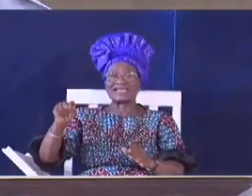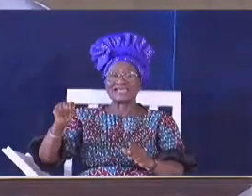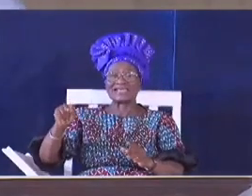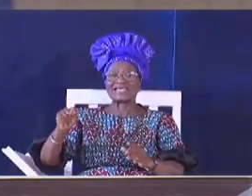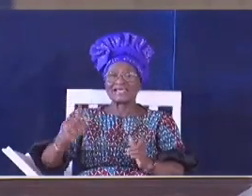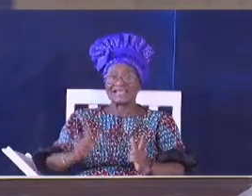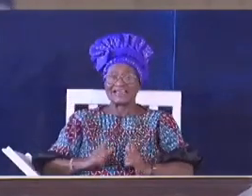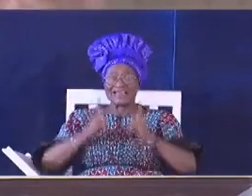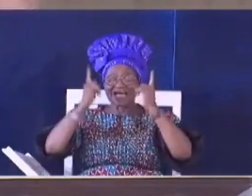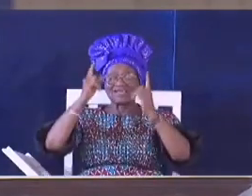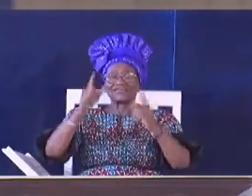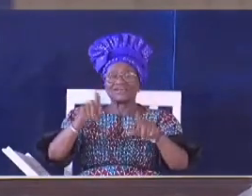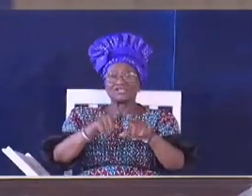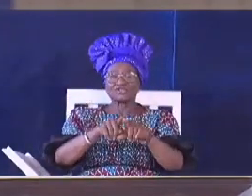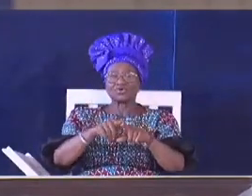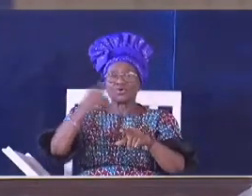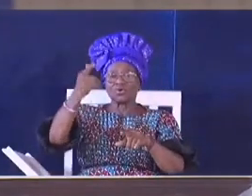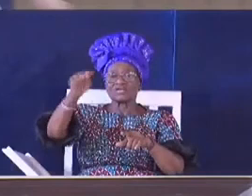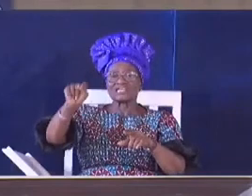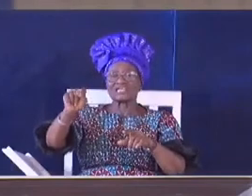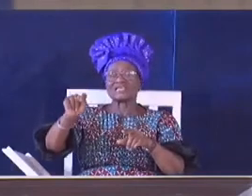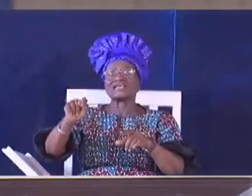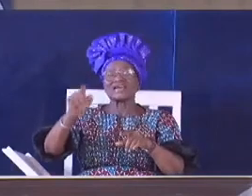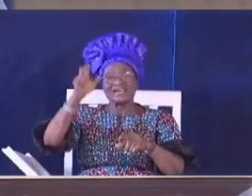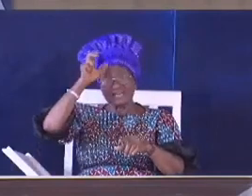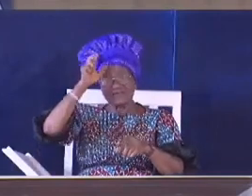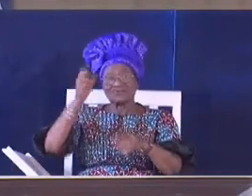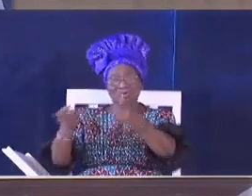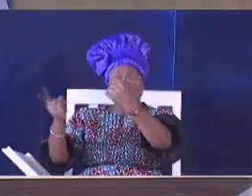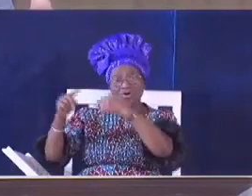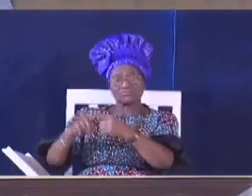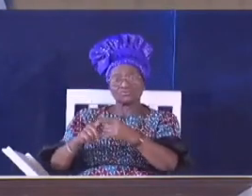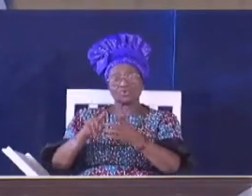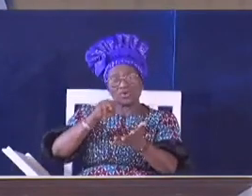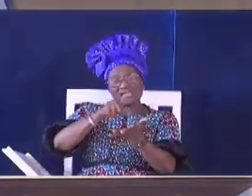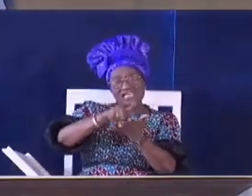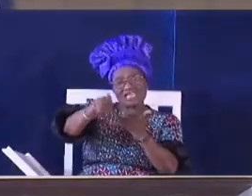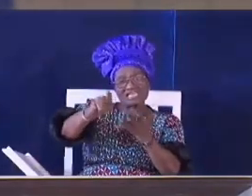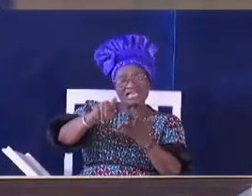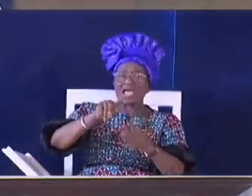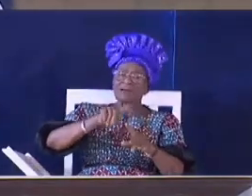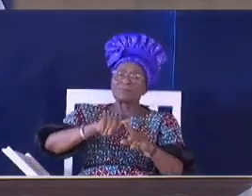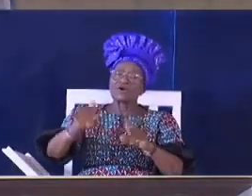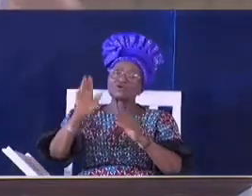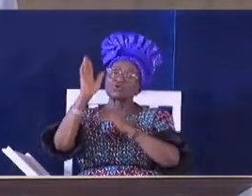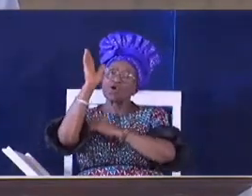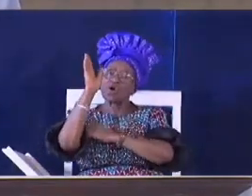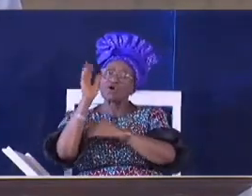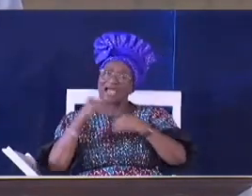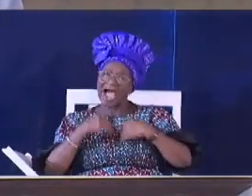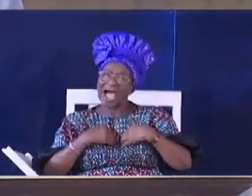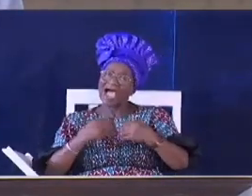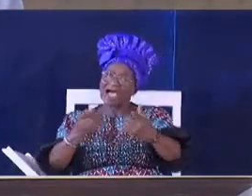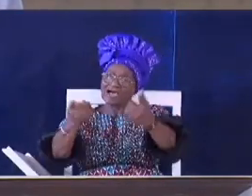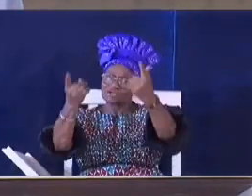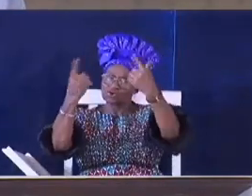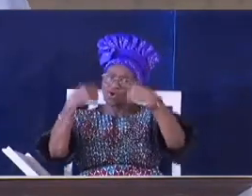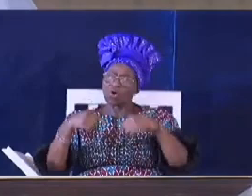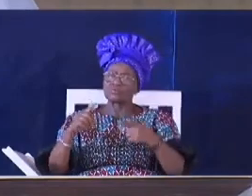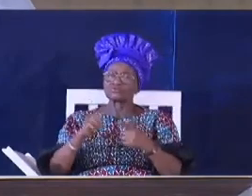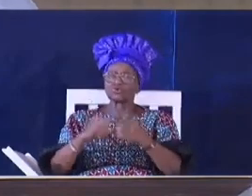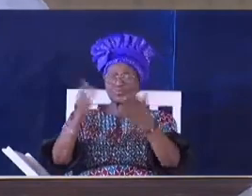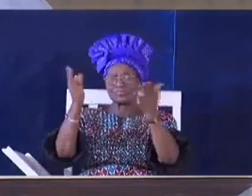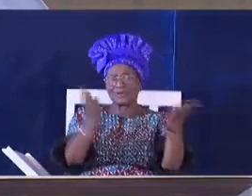So the devil comes to kill, but the Lord has come to bring back to